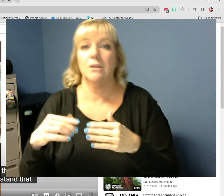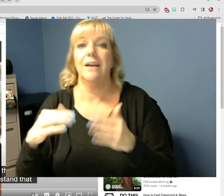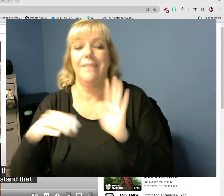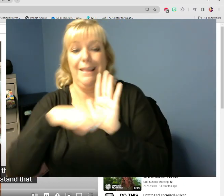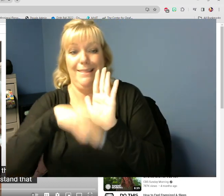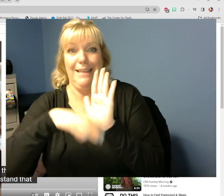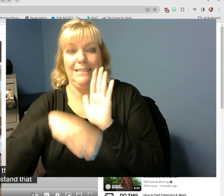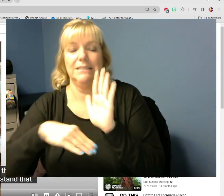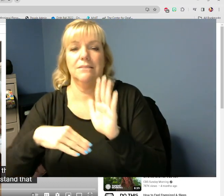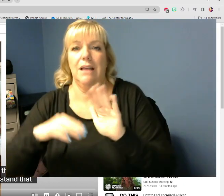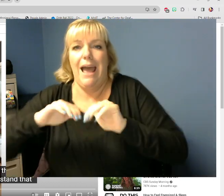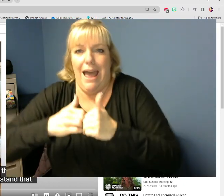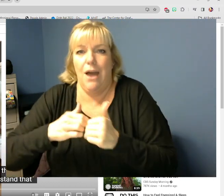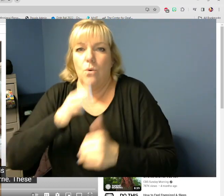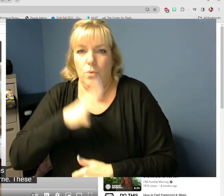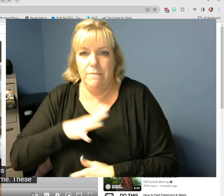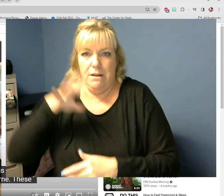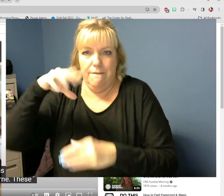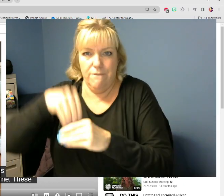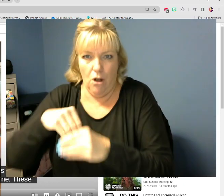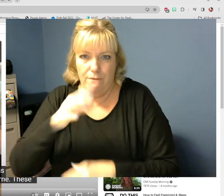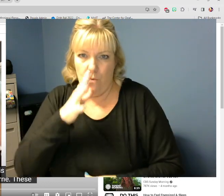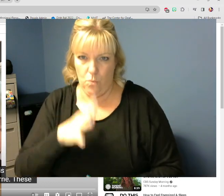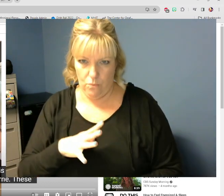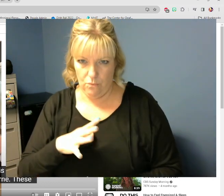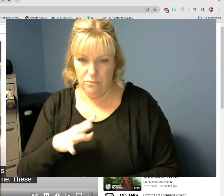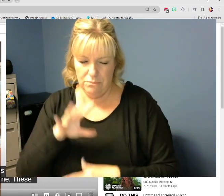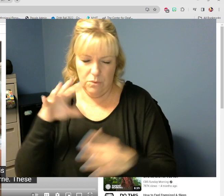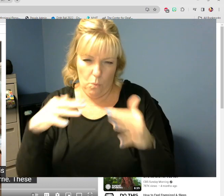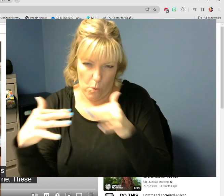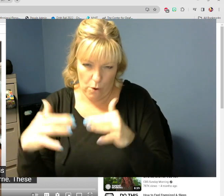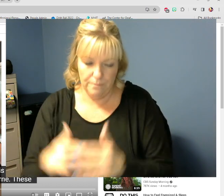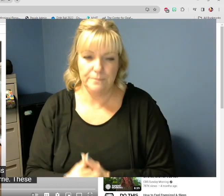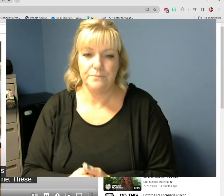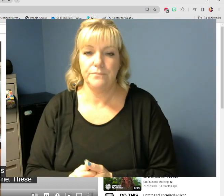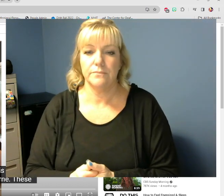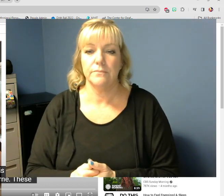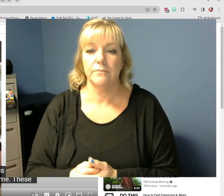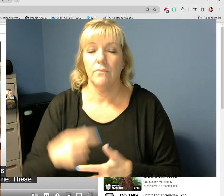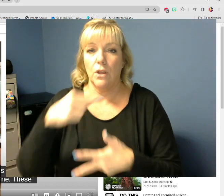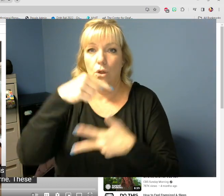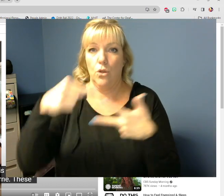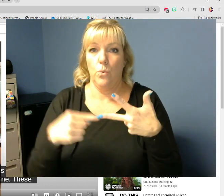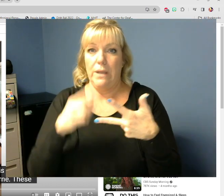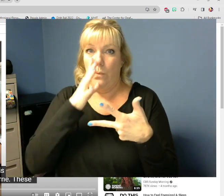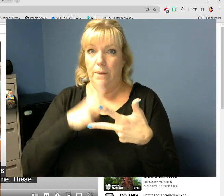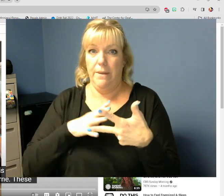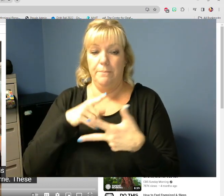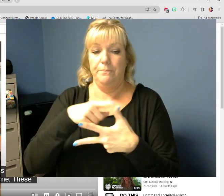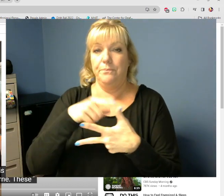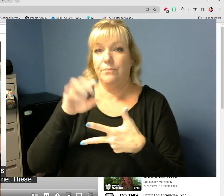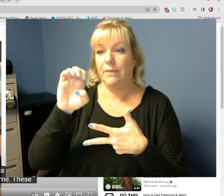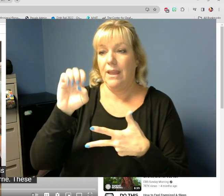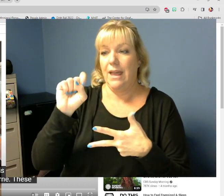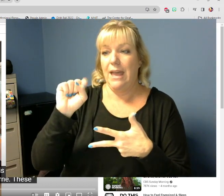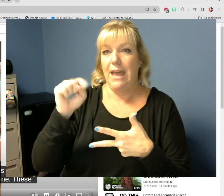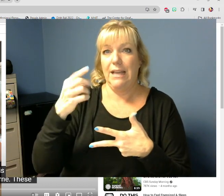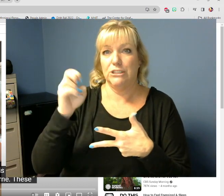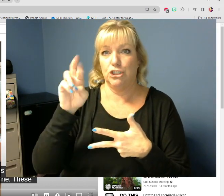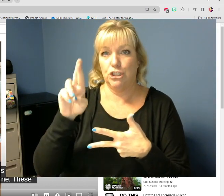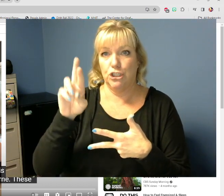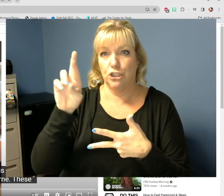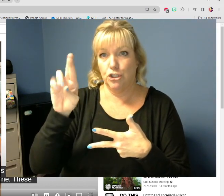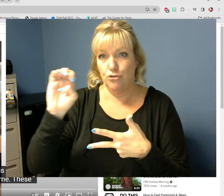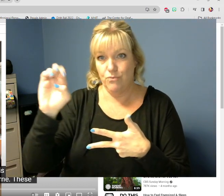that we're going to use to try to understand that experience. The first is Esther Reed, and the second is